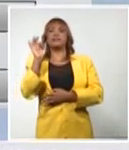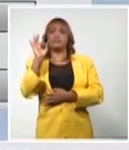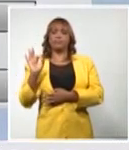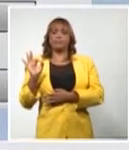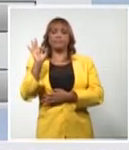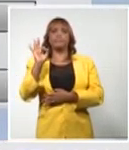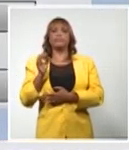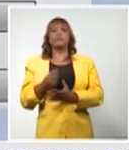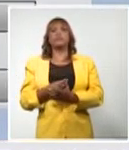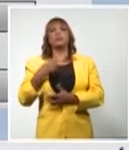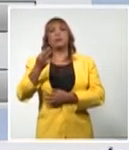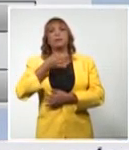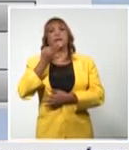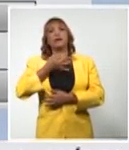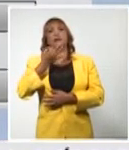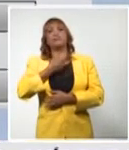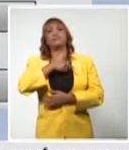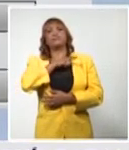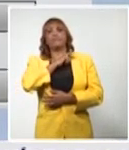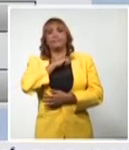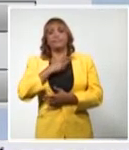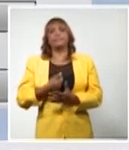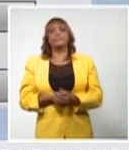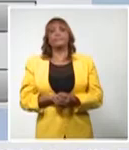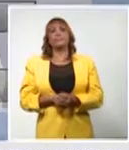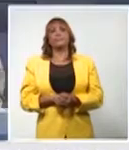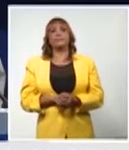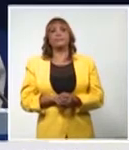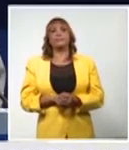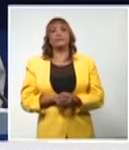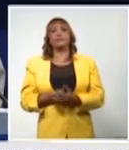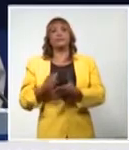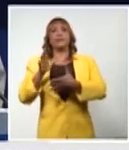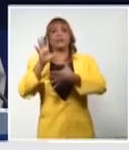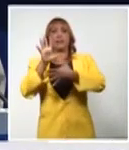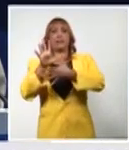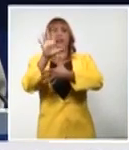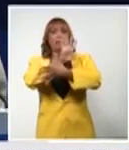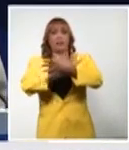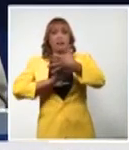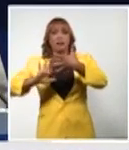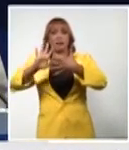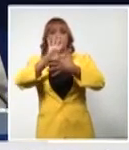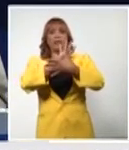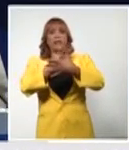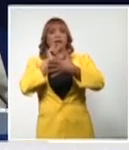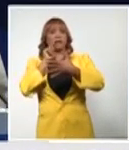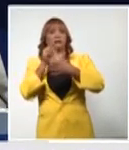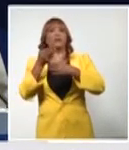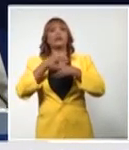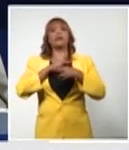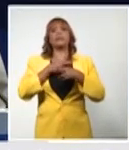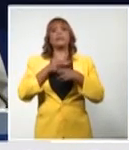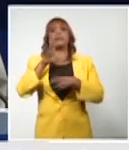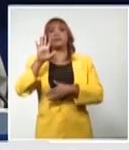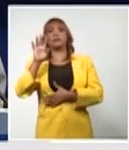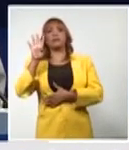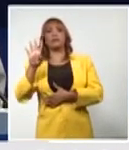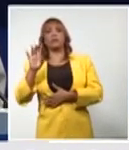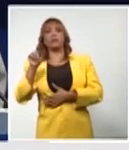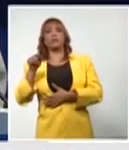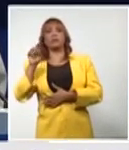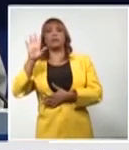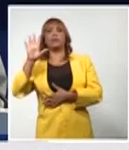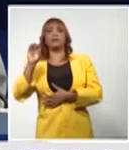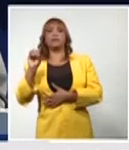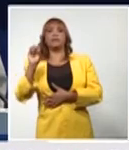679,505 COVID-19 fatalities and a mortality rate of 3.87. In the